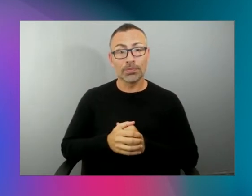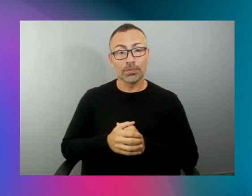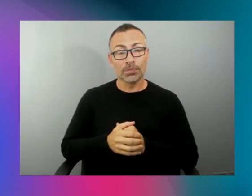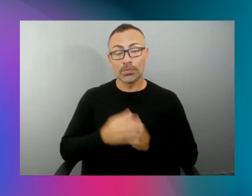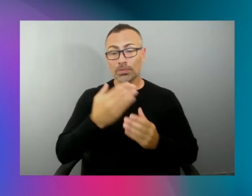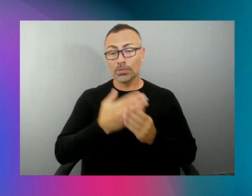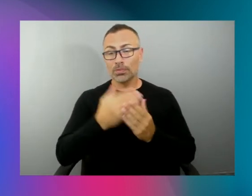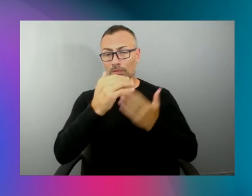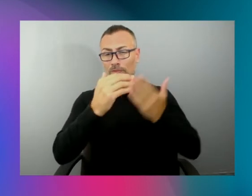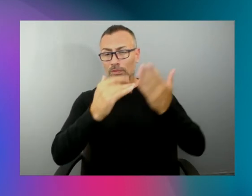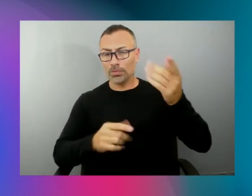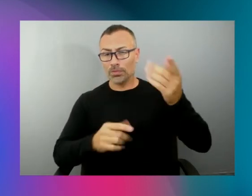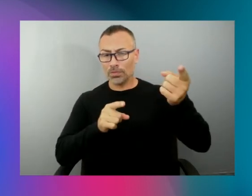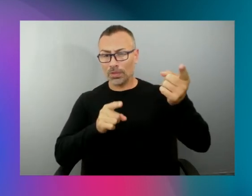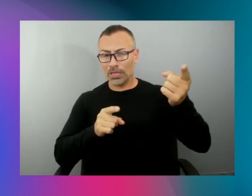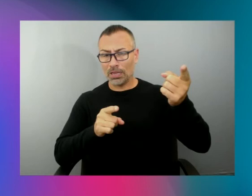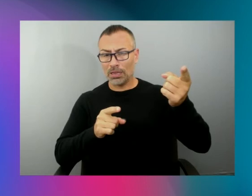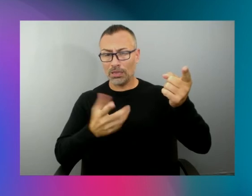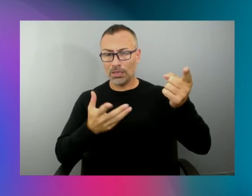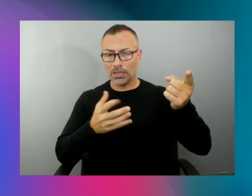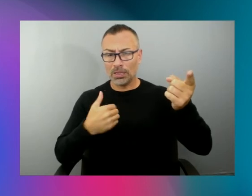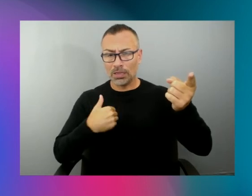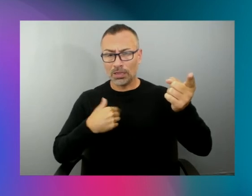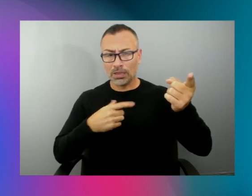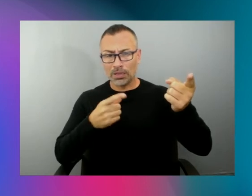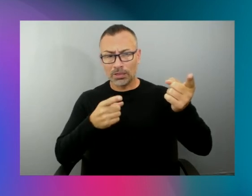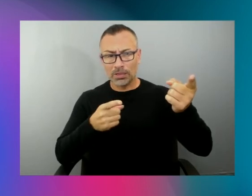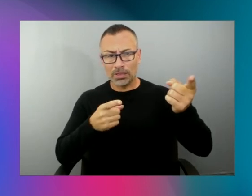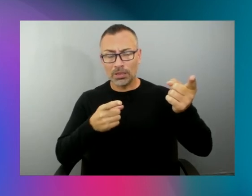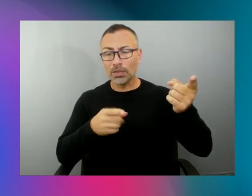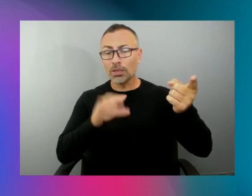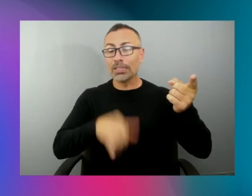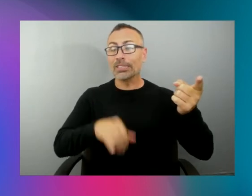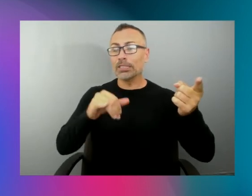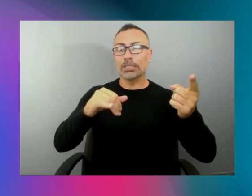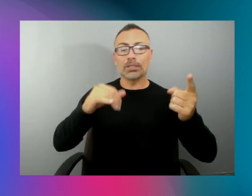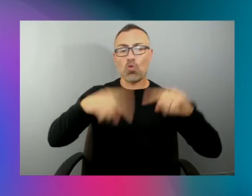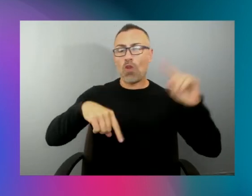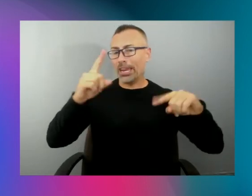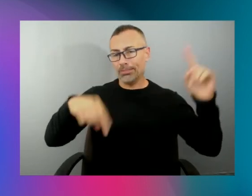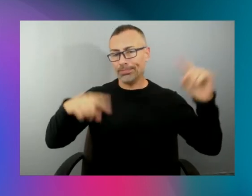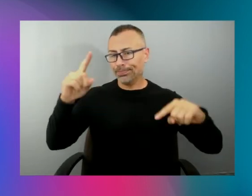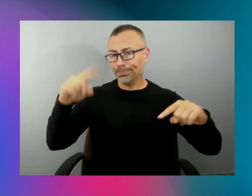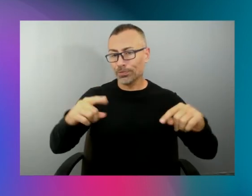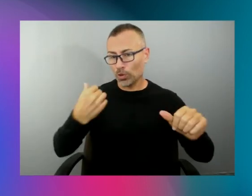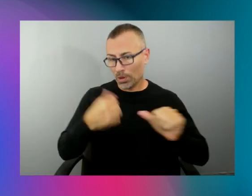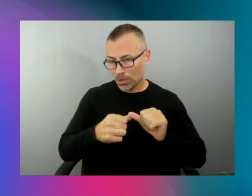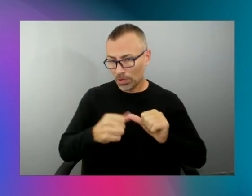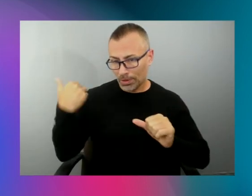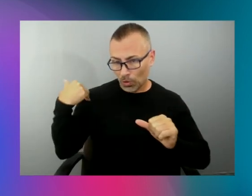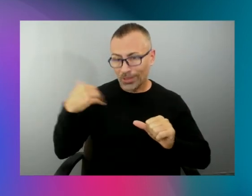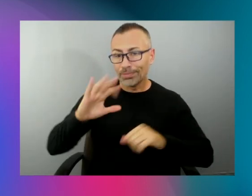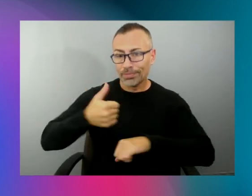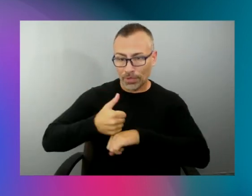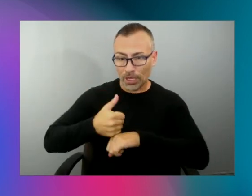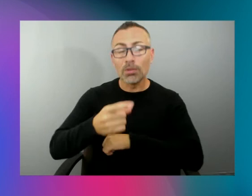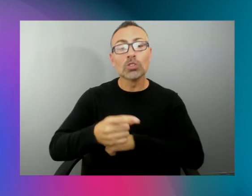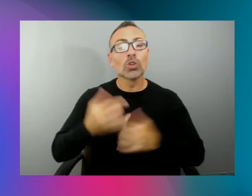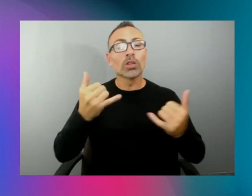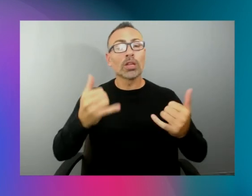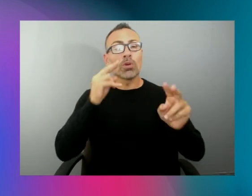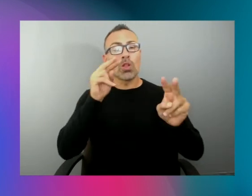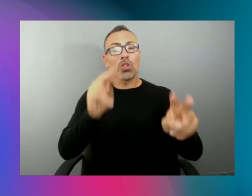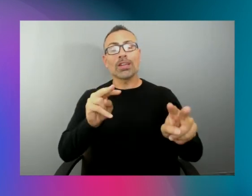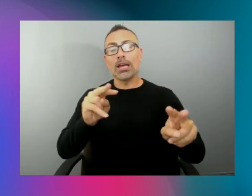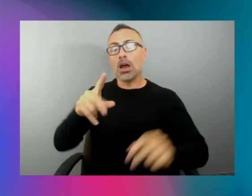here I did like, this is the random one. Now we'll go to the properties here. See